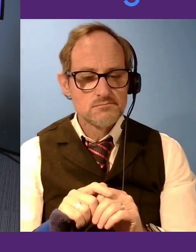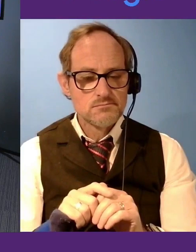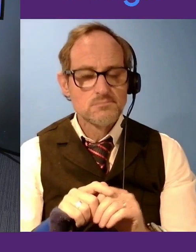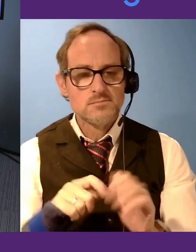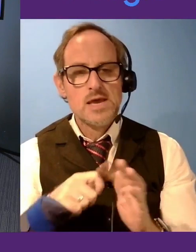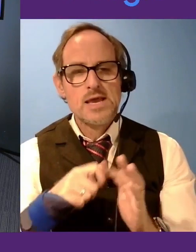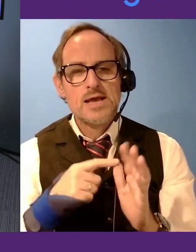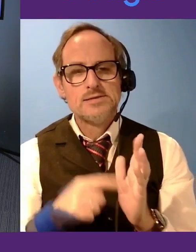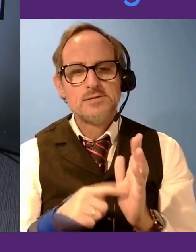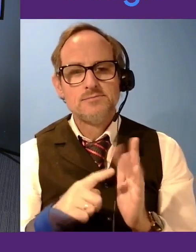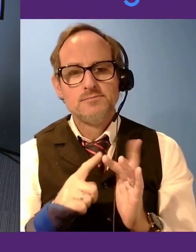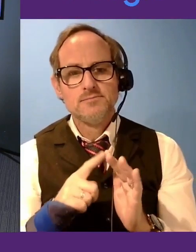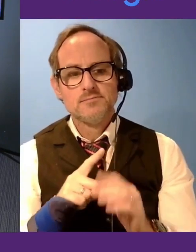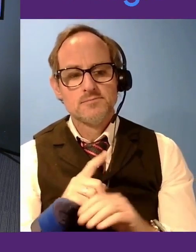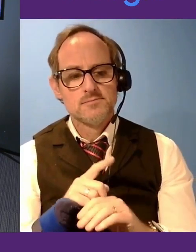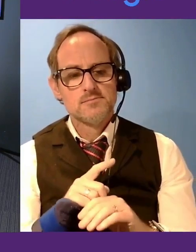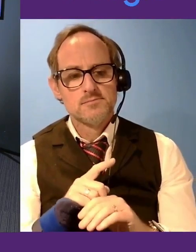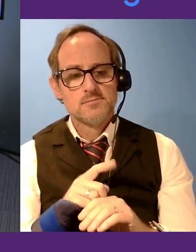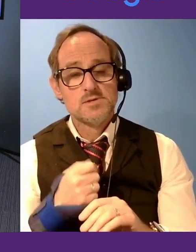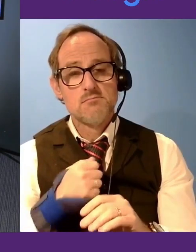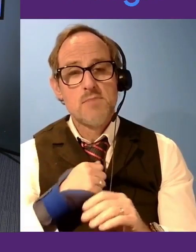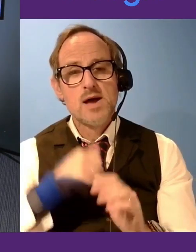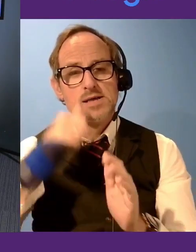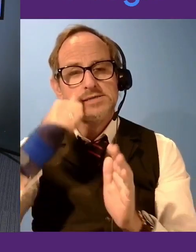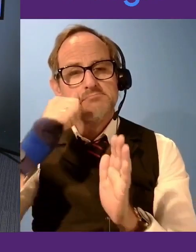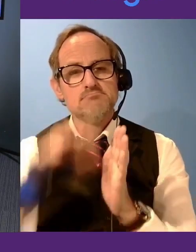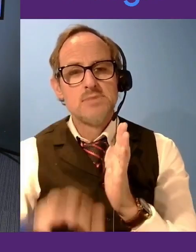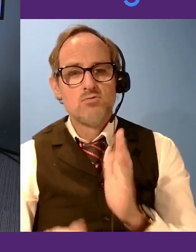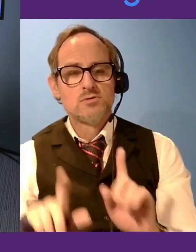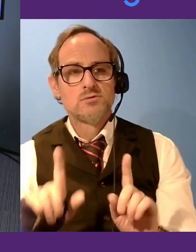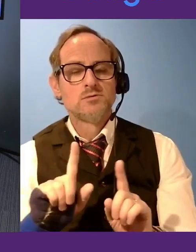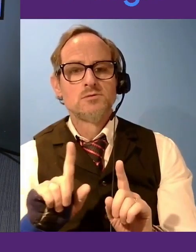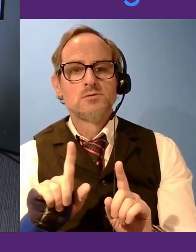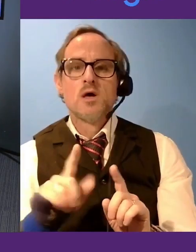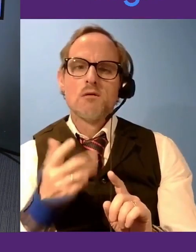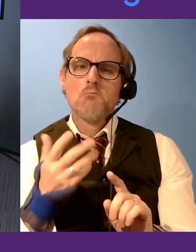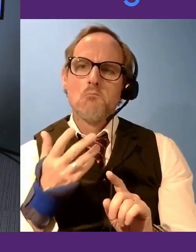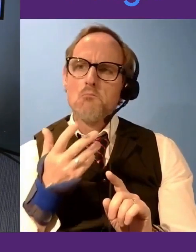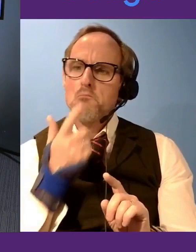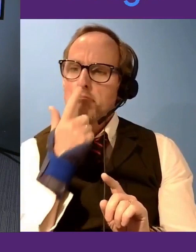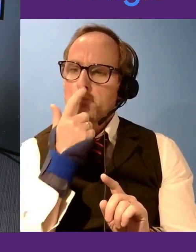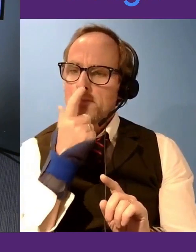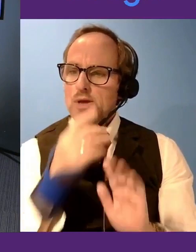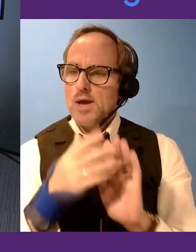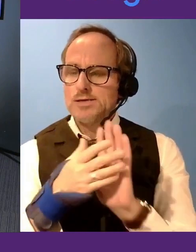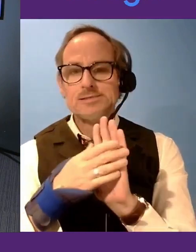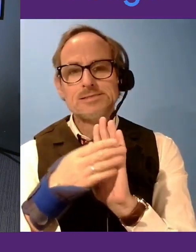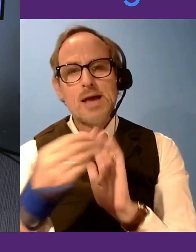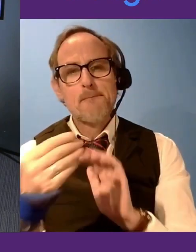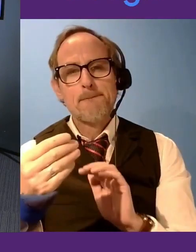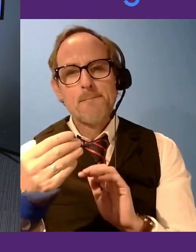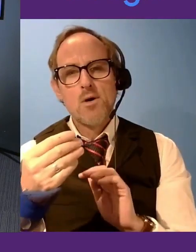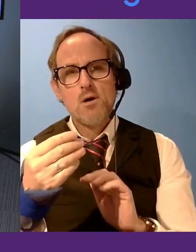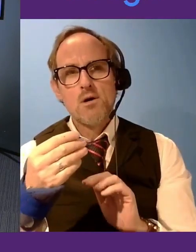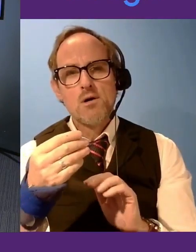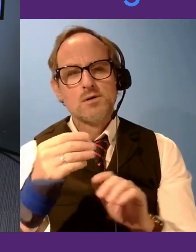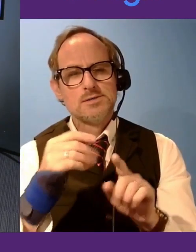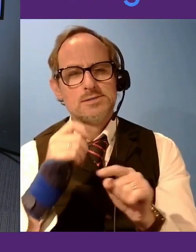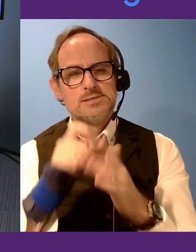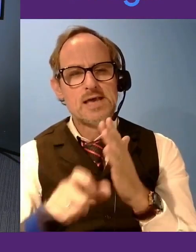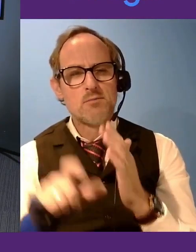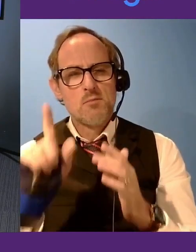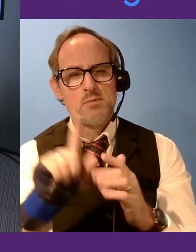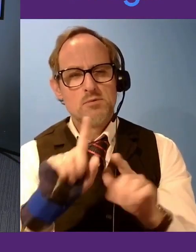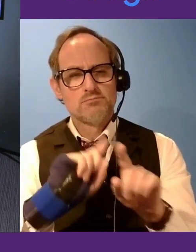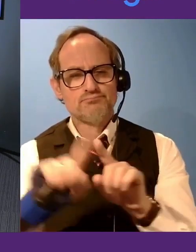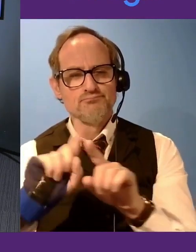that, in my experience, while there may be cases where people with different disabilities have different needs or preferences in terms